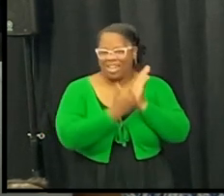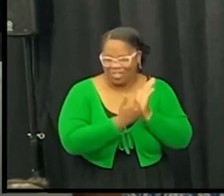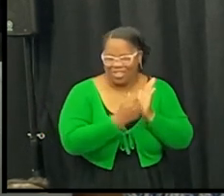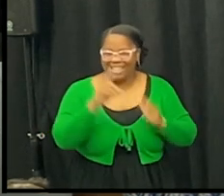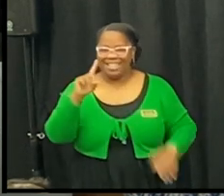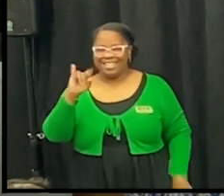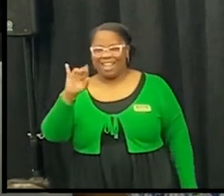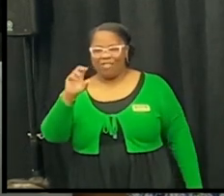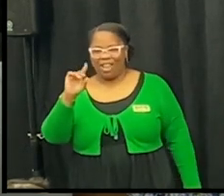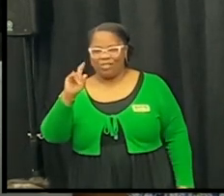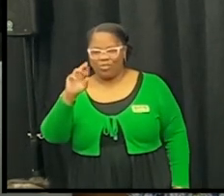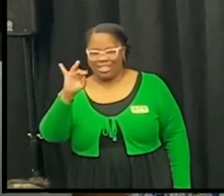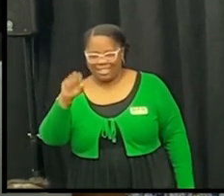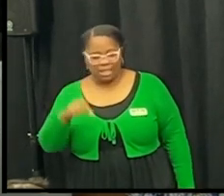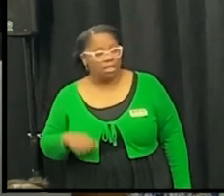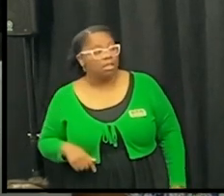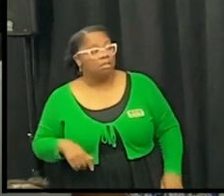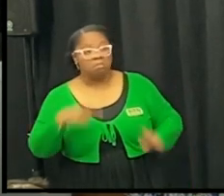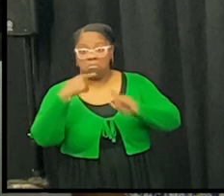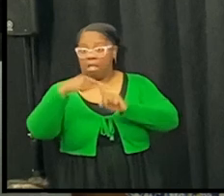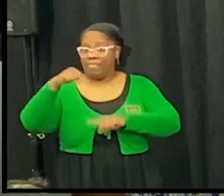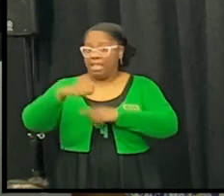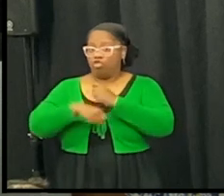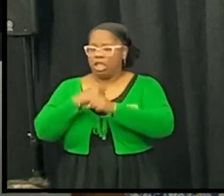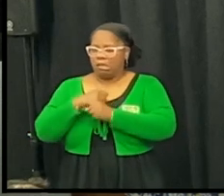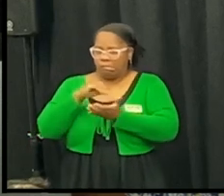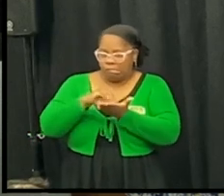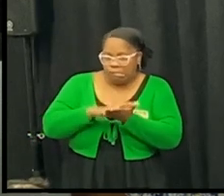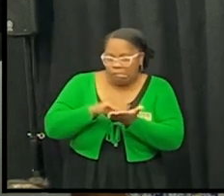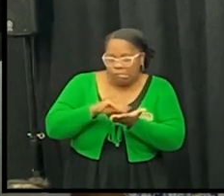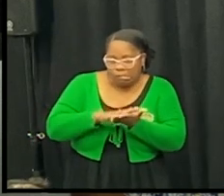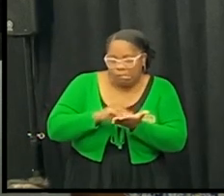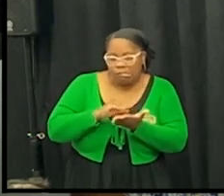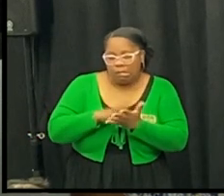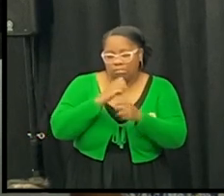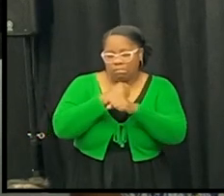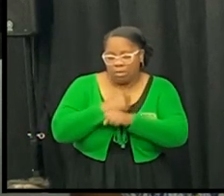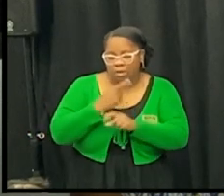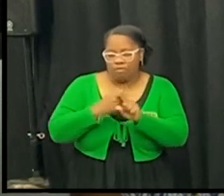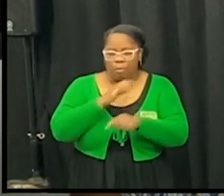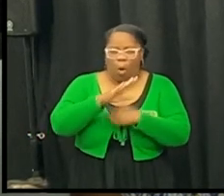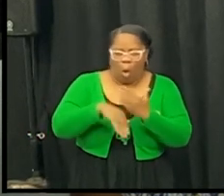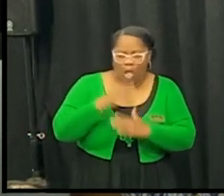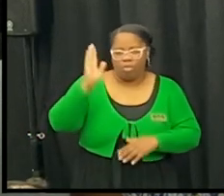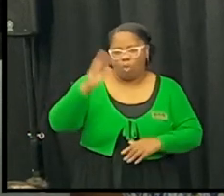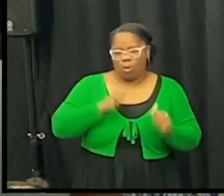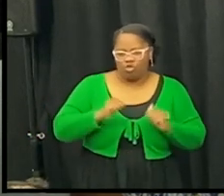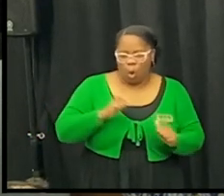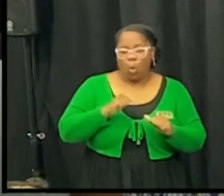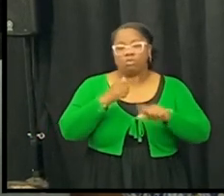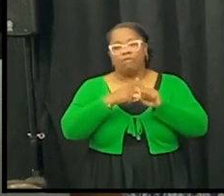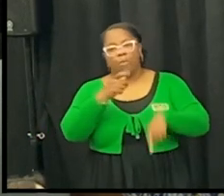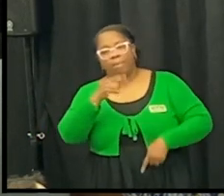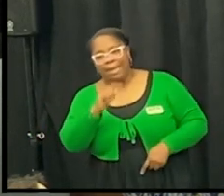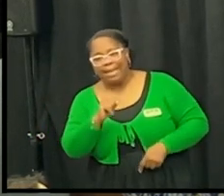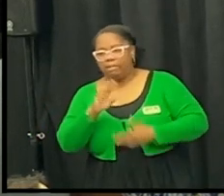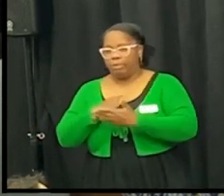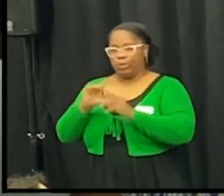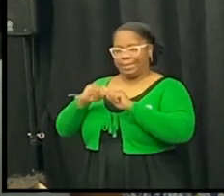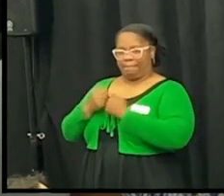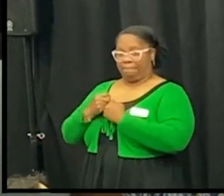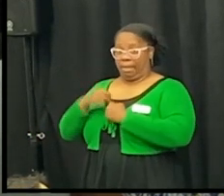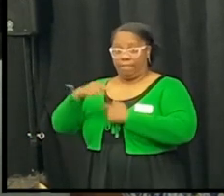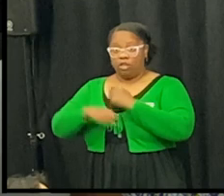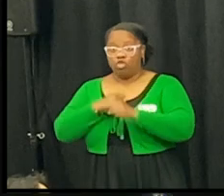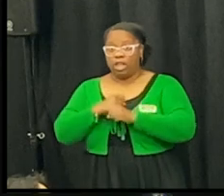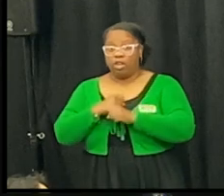directories. I'll say also that this year we've been keeping data from all the Broadway shows and who's in the pits and who's on the music teams, and this year there was not a single show